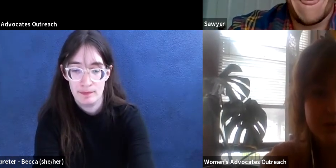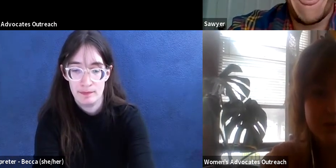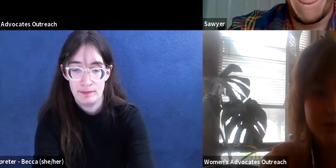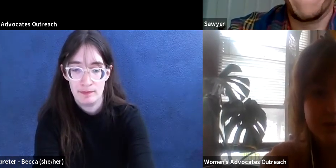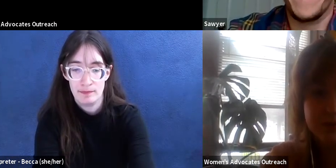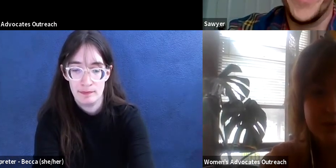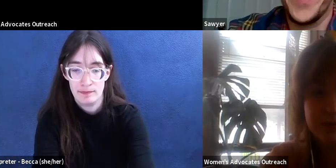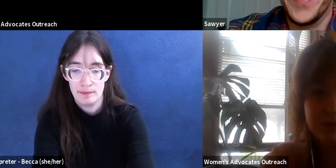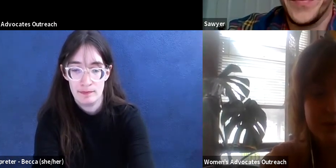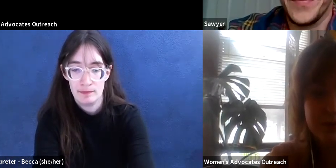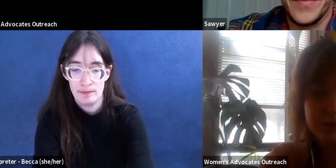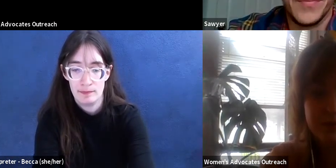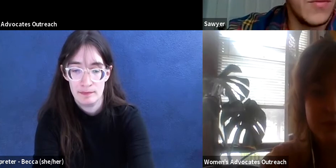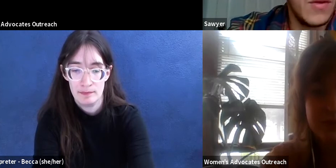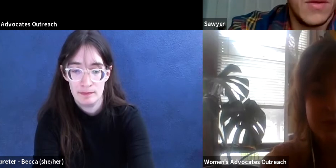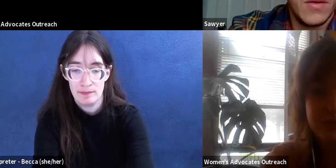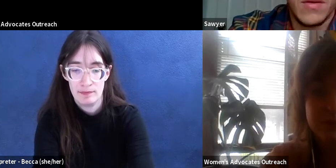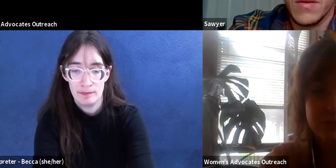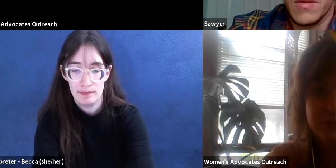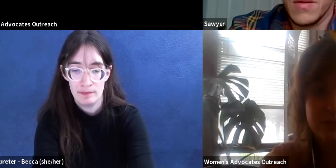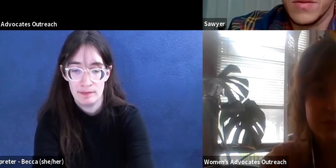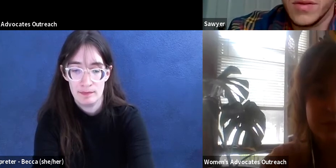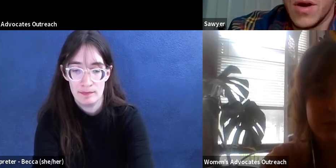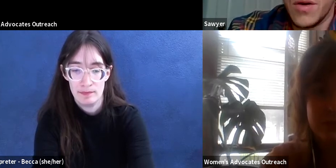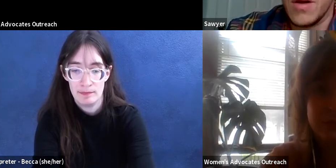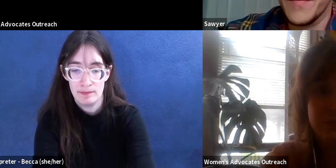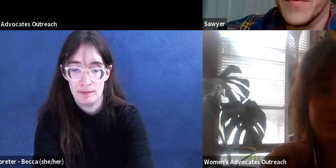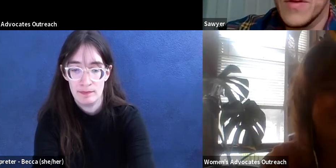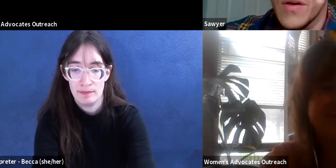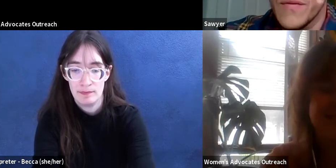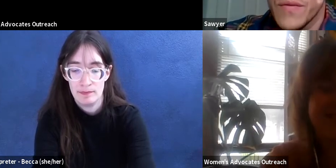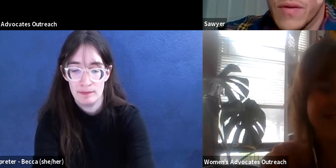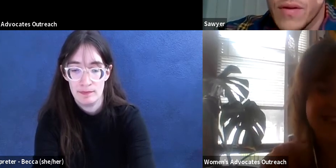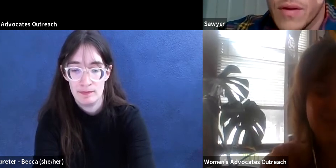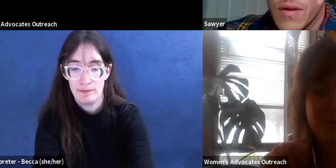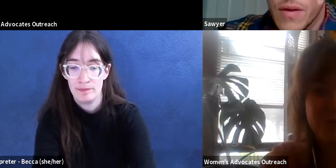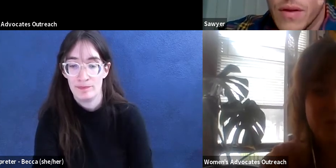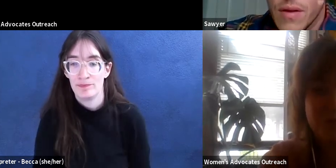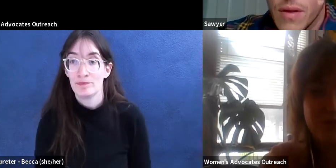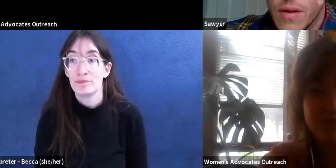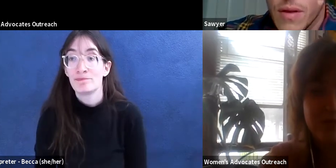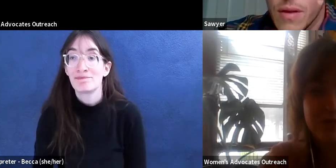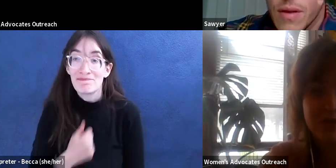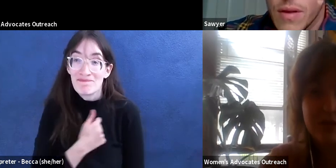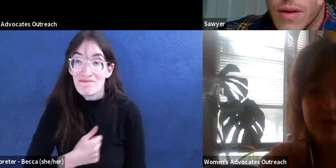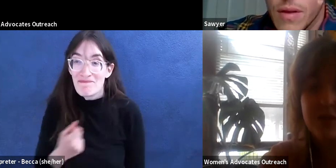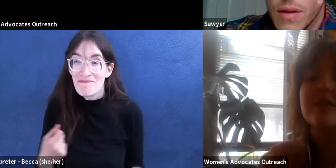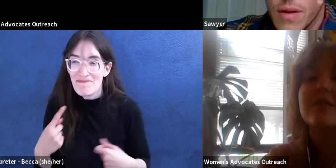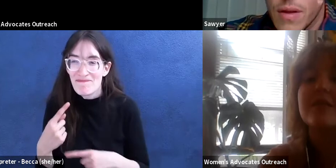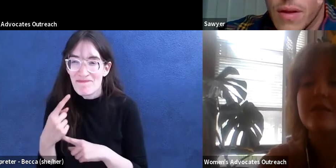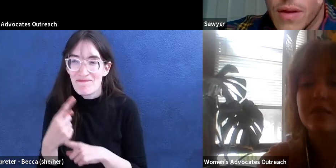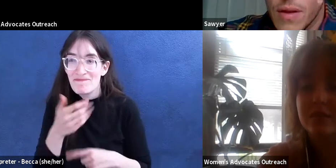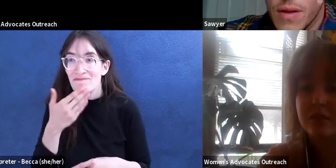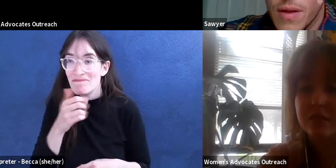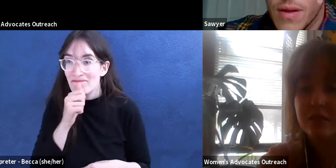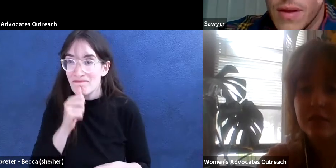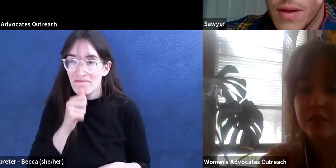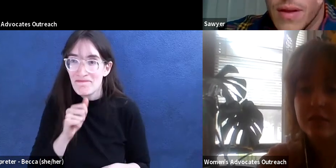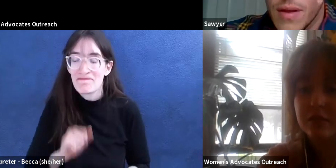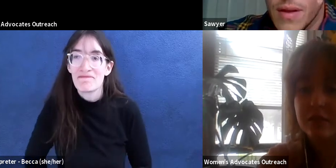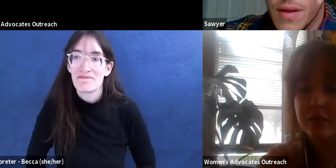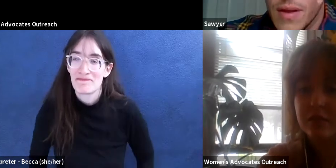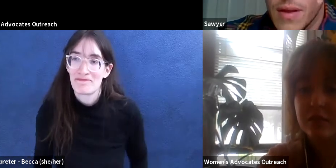Yeah. All right, I think that might be, oh, okay, yeah, a couple more things. So there's an age by age guide to